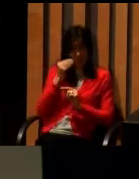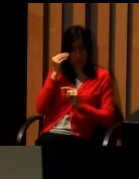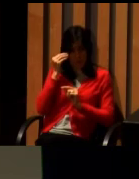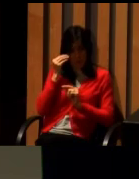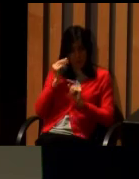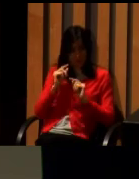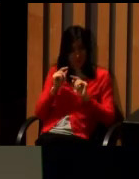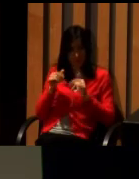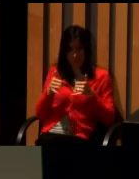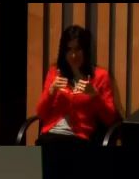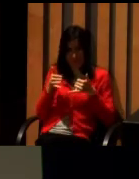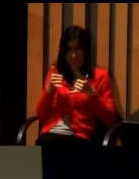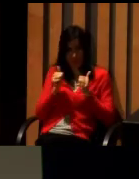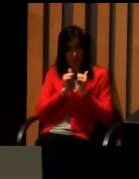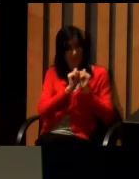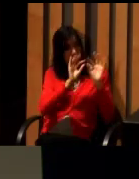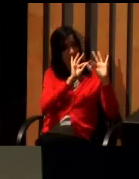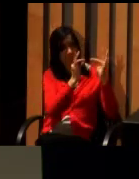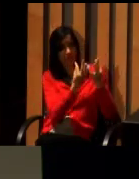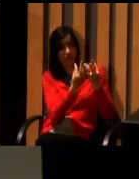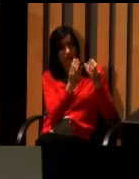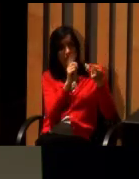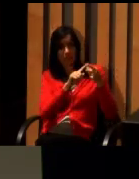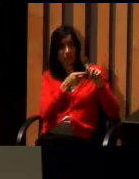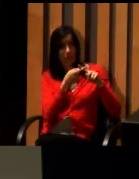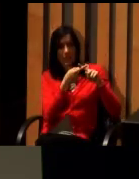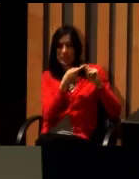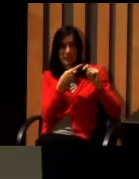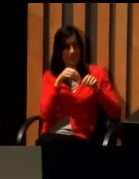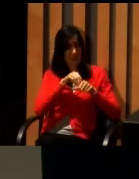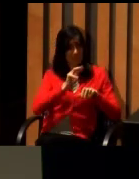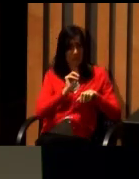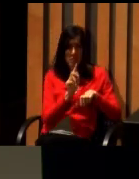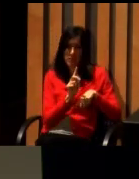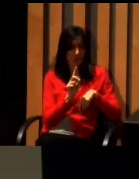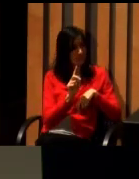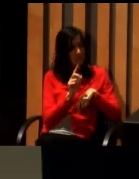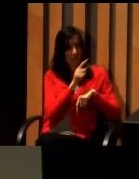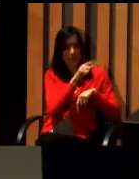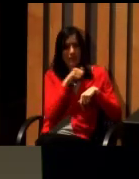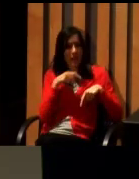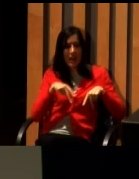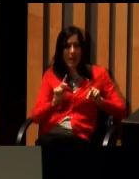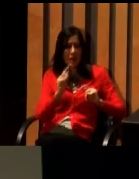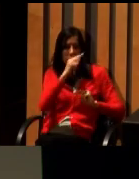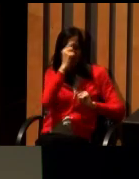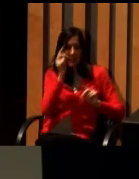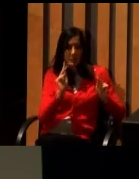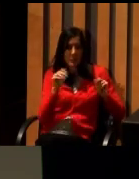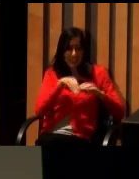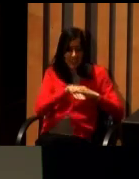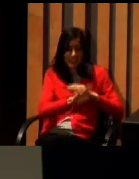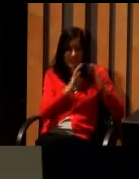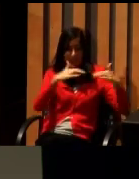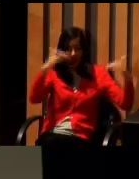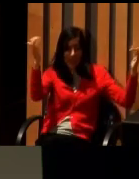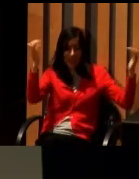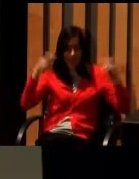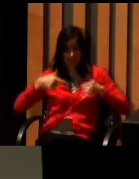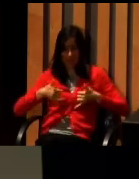friends at the home stadium in Maryland. No black people were allowed inside the stadium.